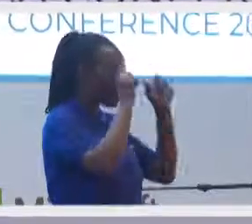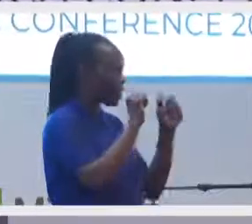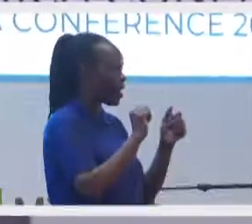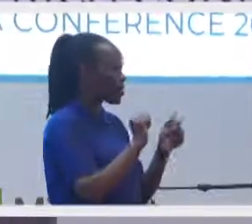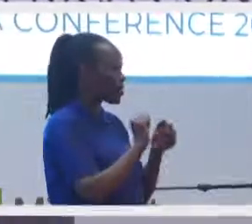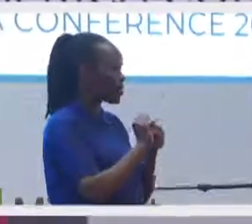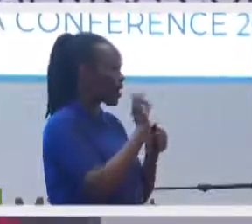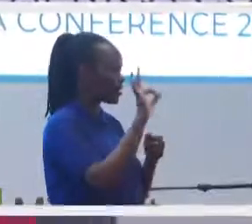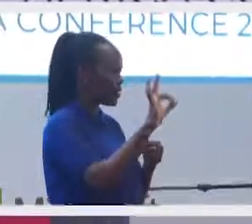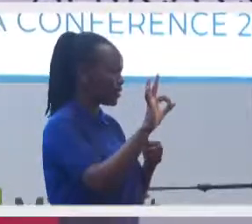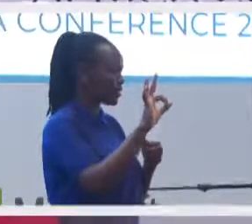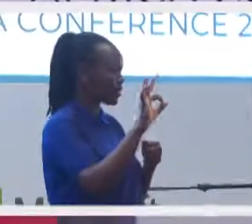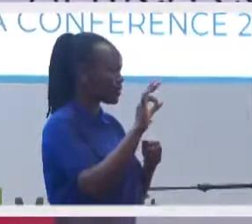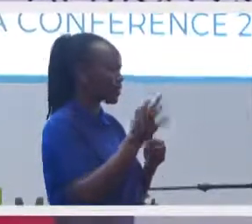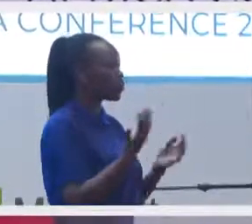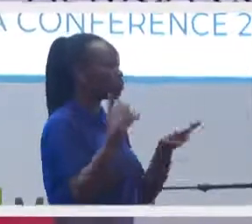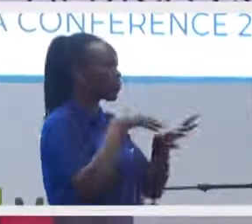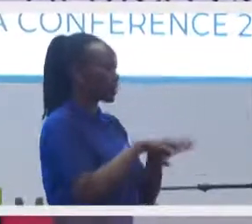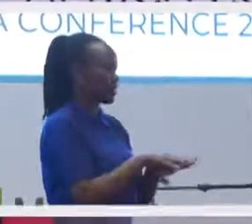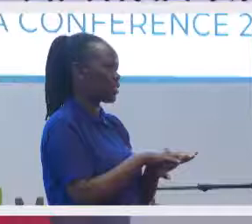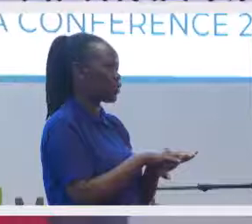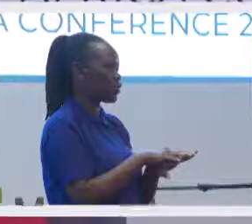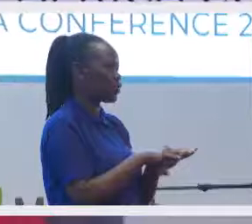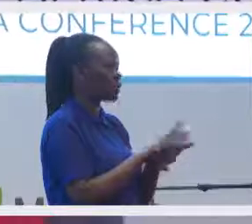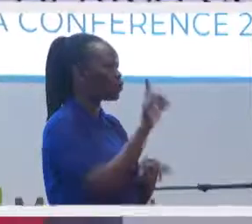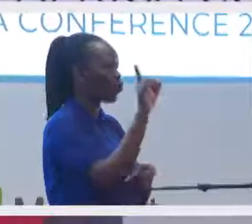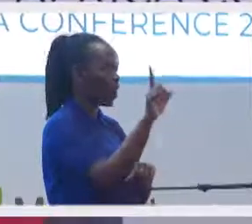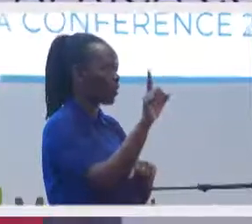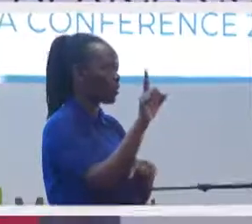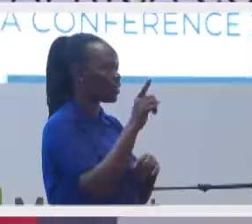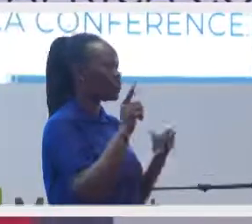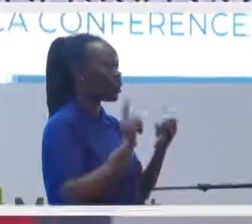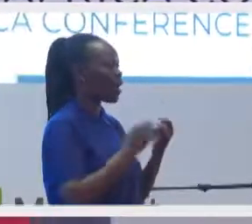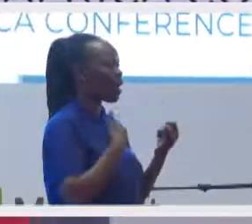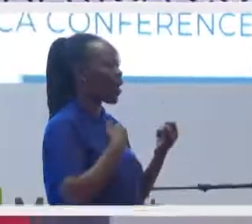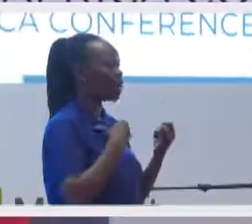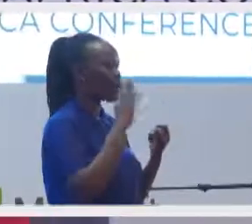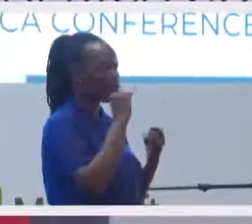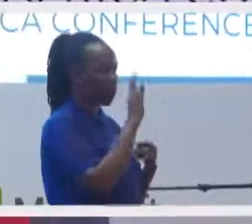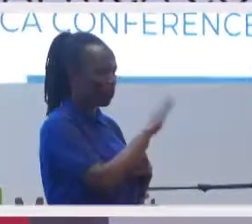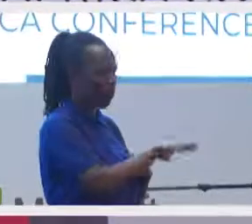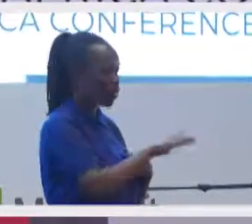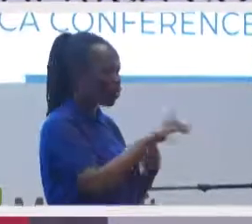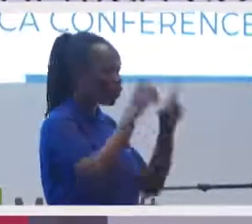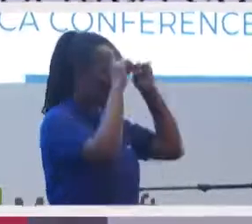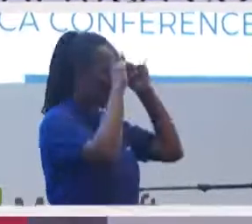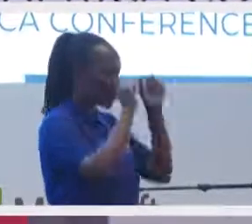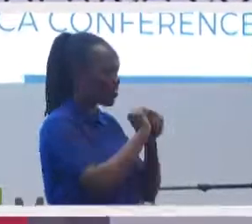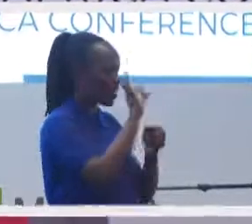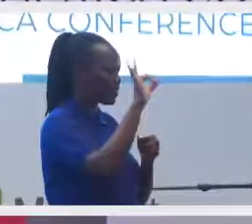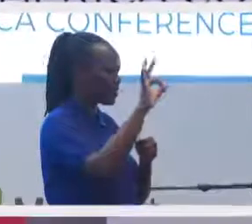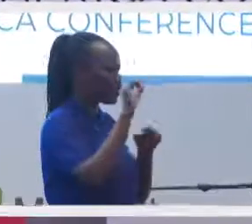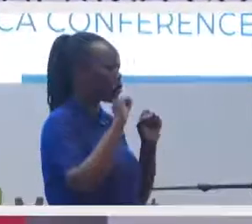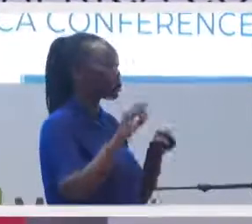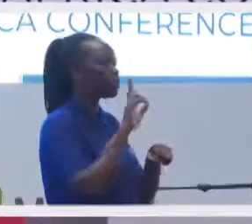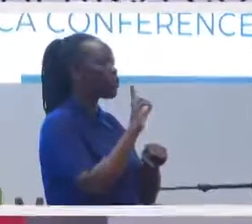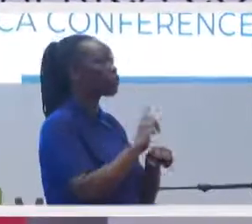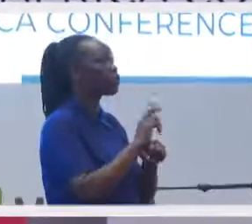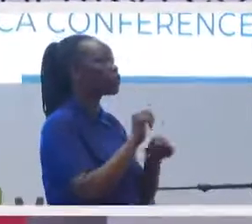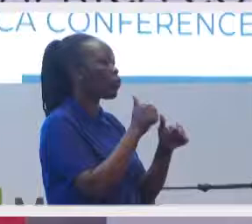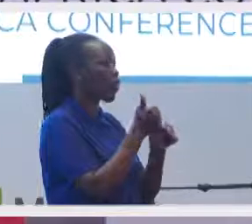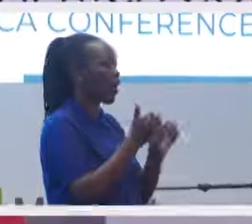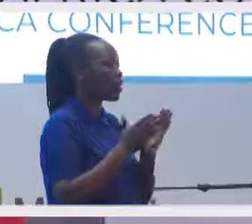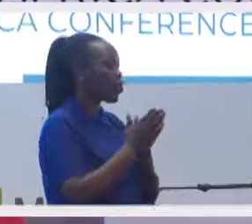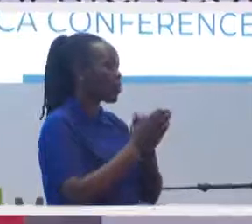will be integrated now into a single one. So TalkBack on Android 13, you will operate directly with